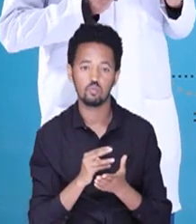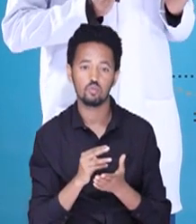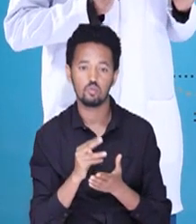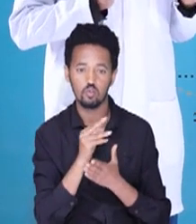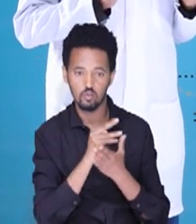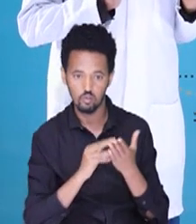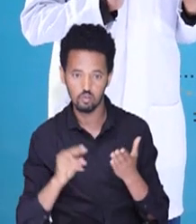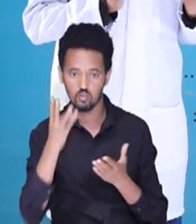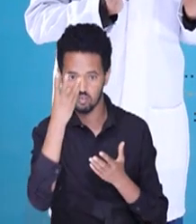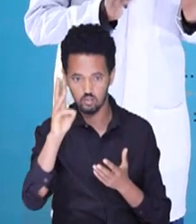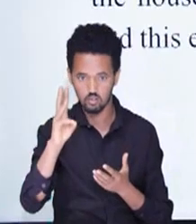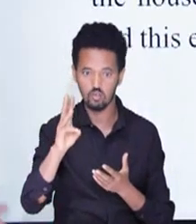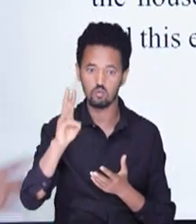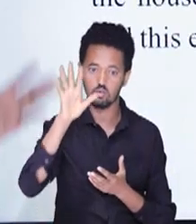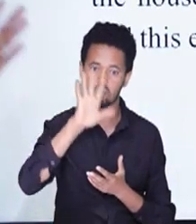April